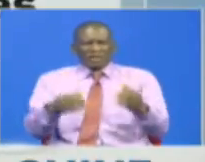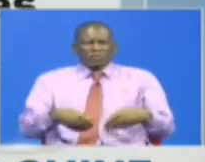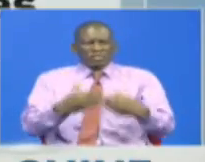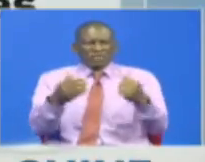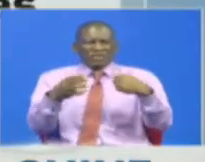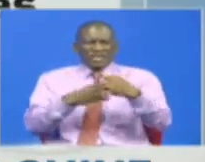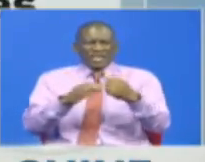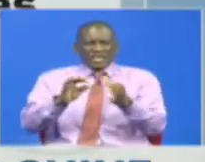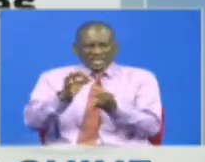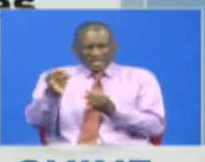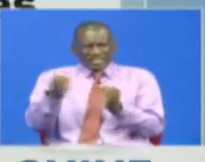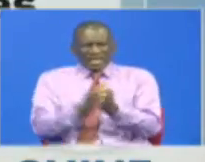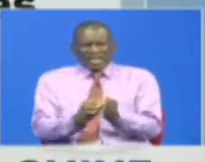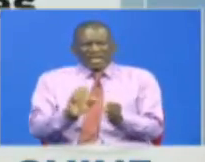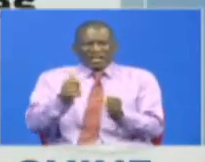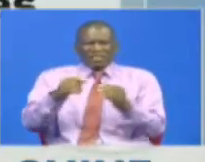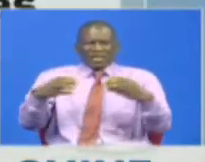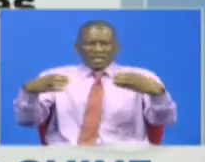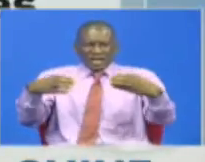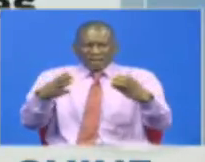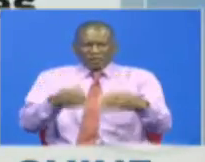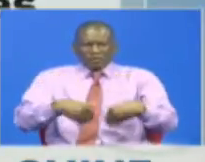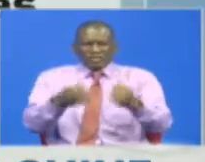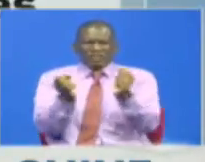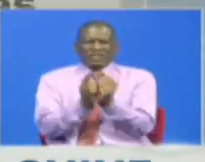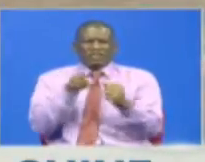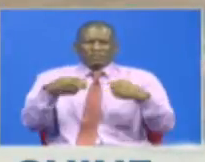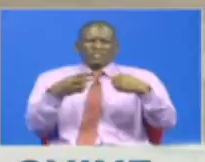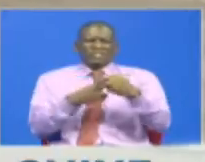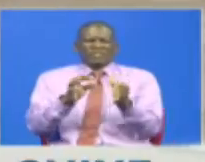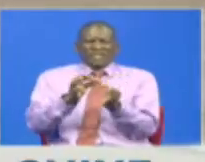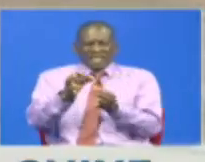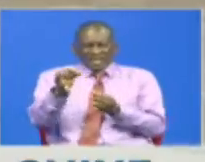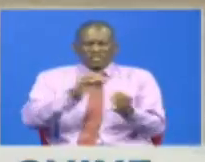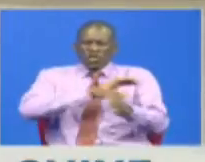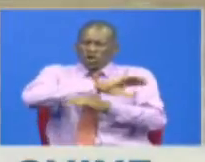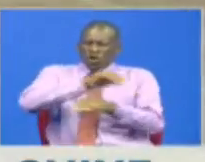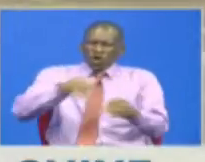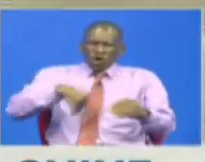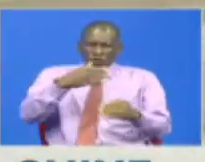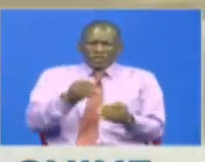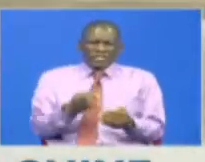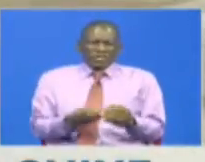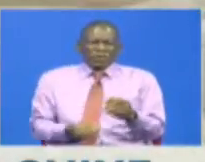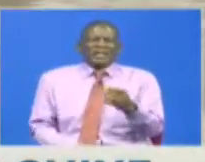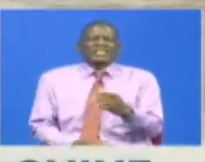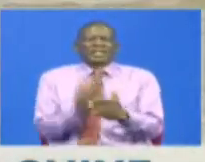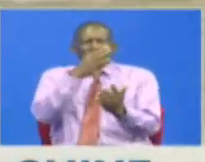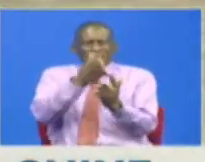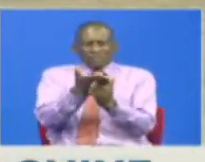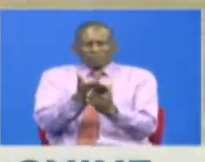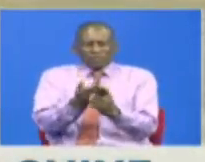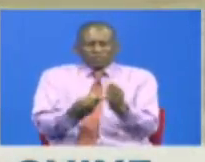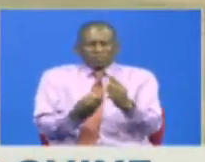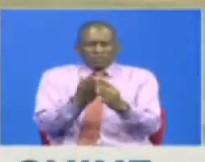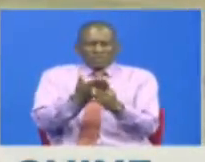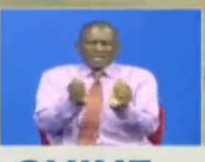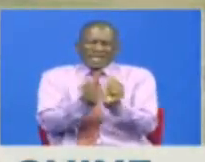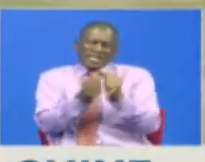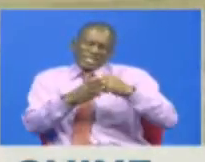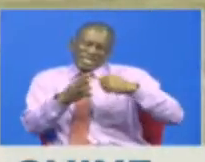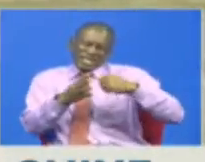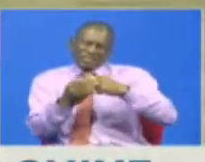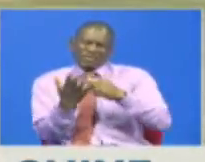and Beacon Towers Limited 11.7 acres. They were all established between 1995 and